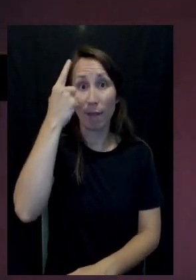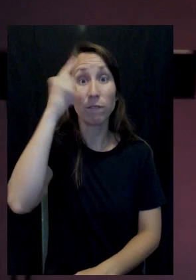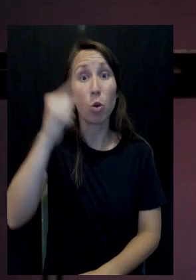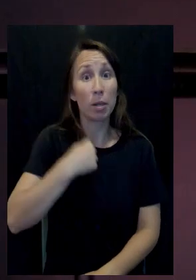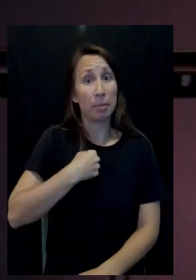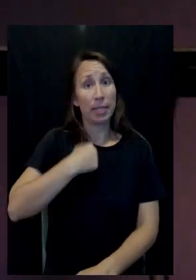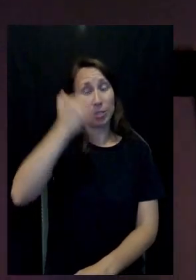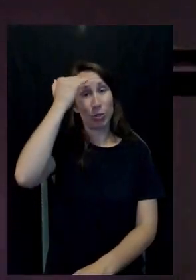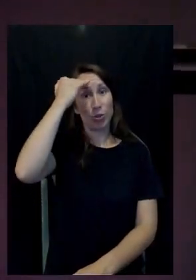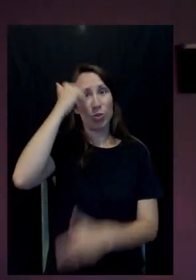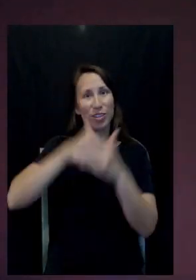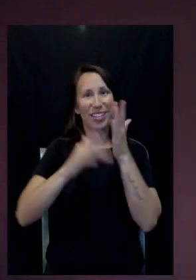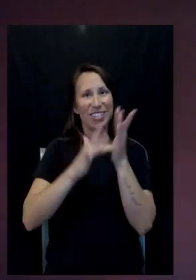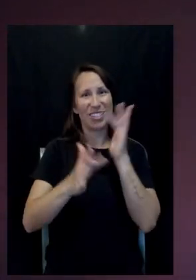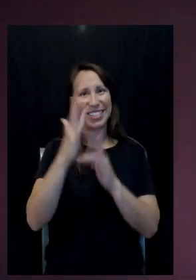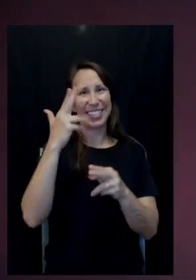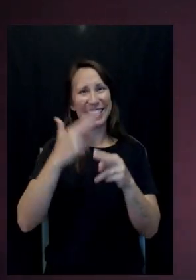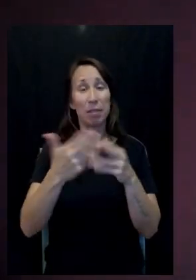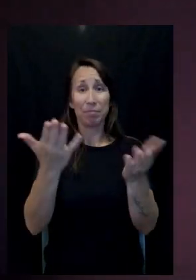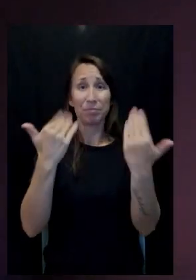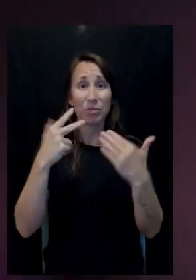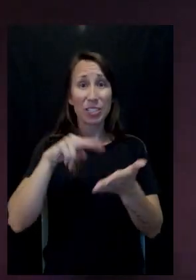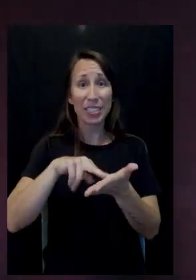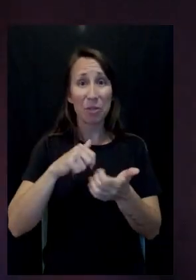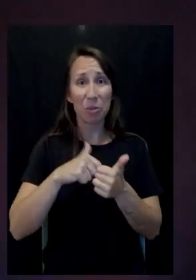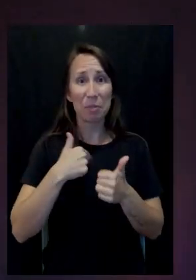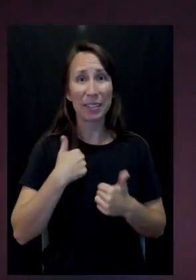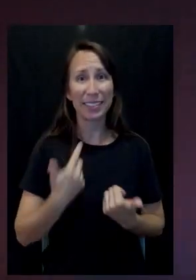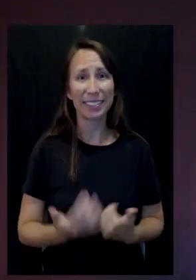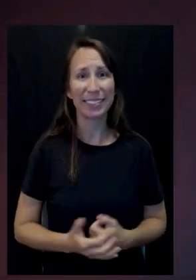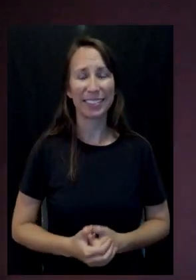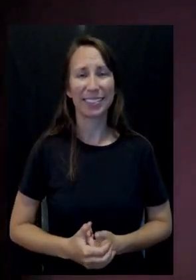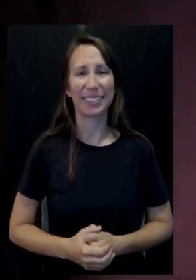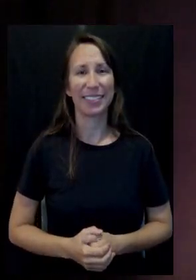to know. In Jesus' name. Would you stand with me?